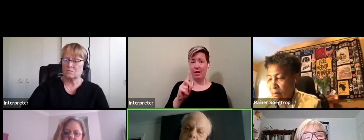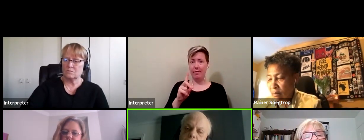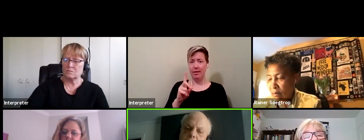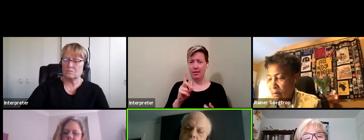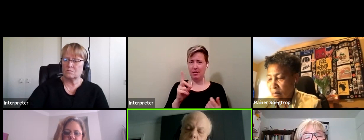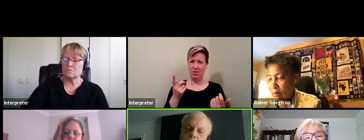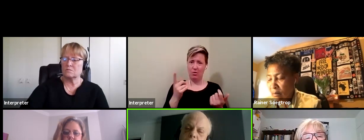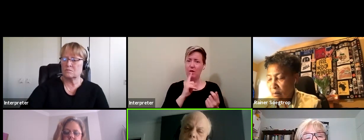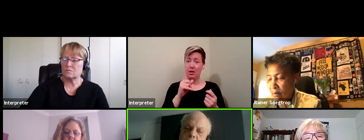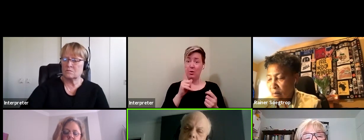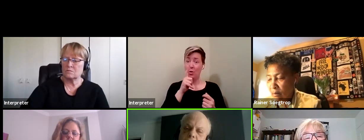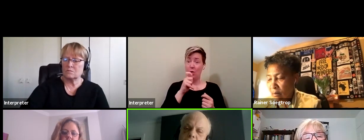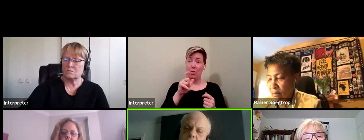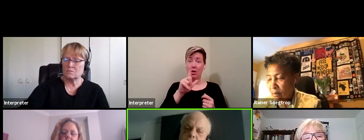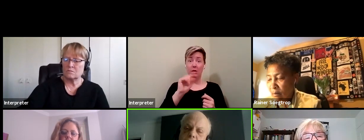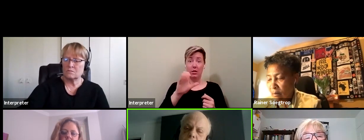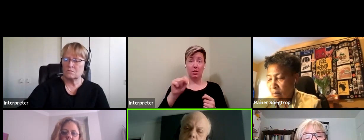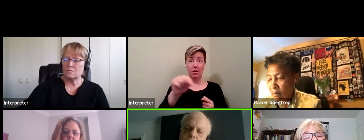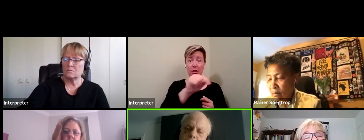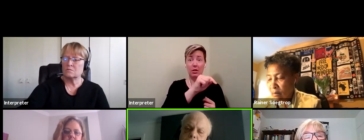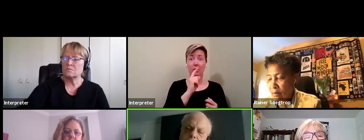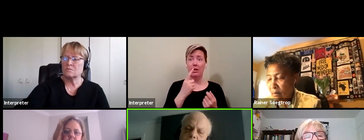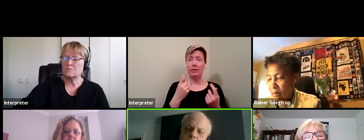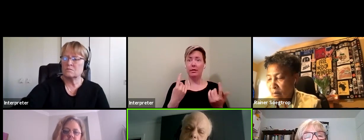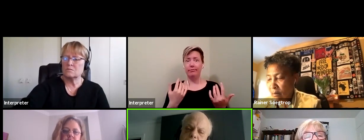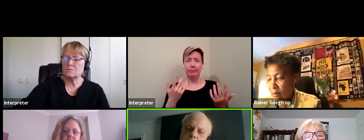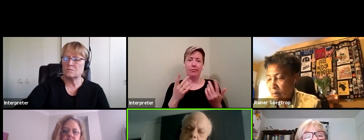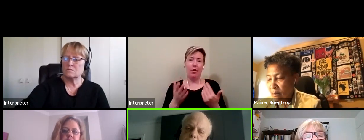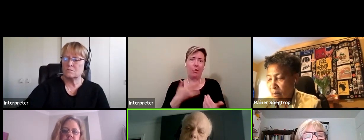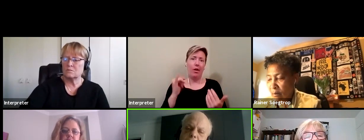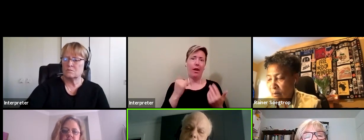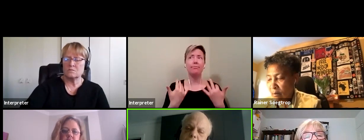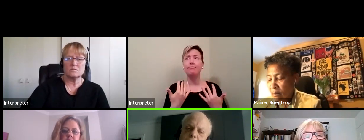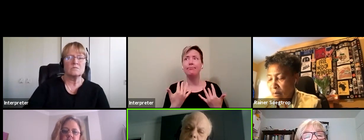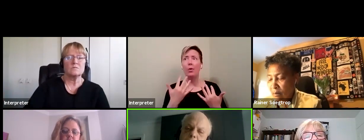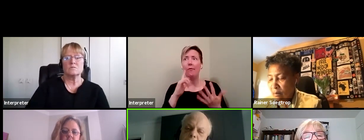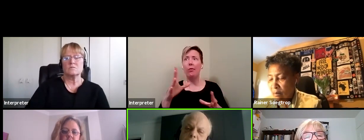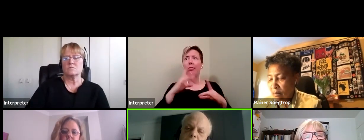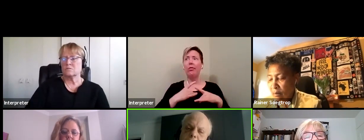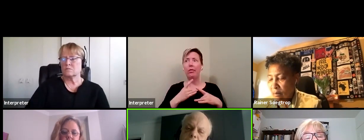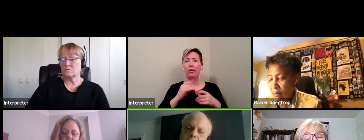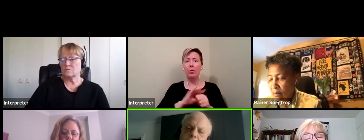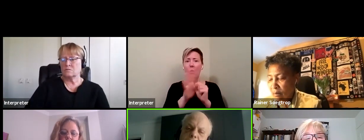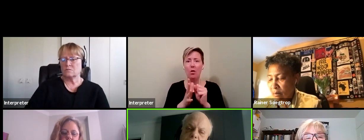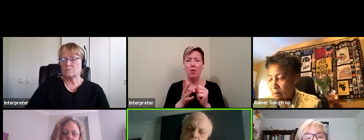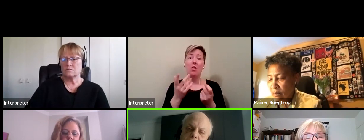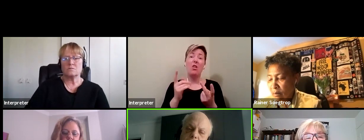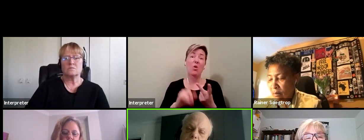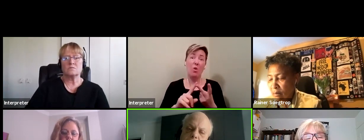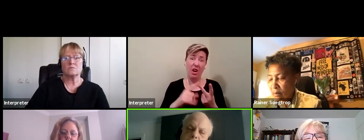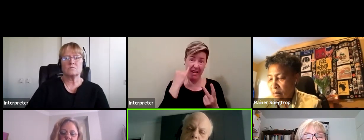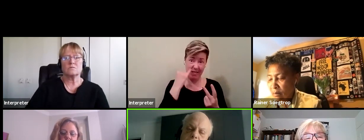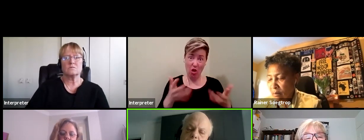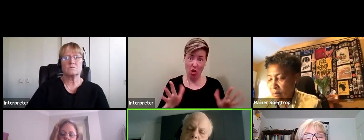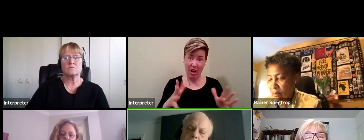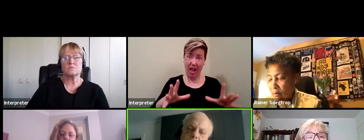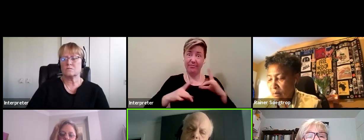disease, or they've got the disease and there are in some cases being blocked from even being able to get access to